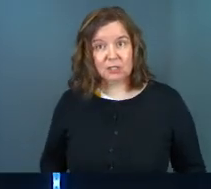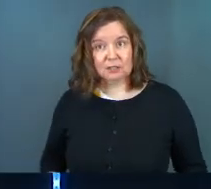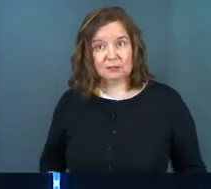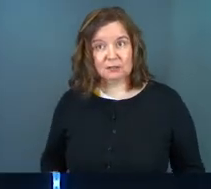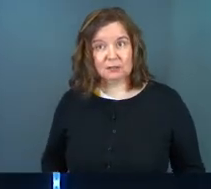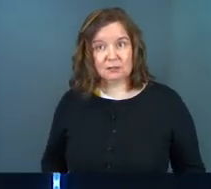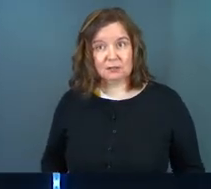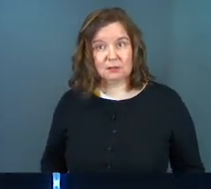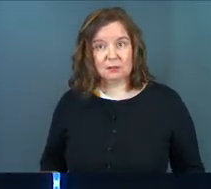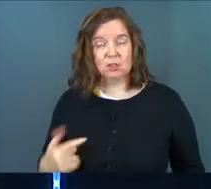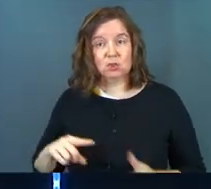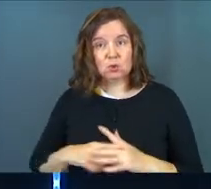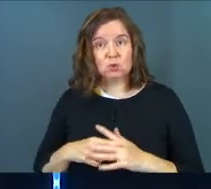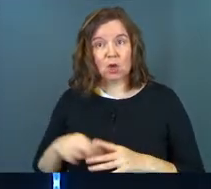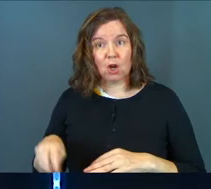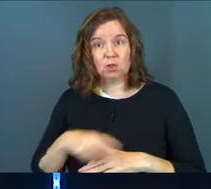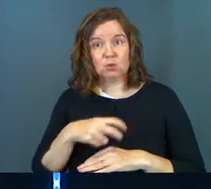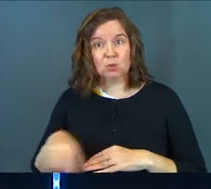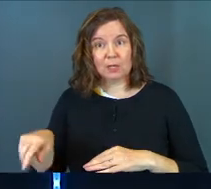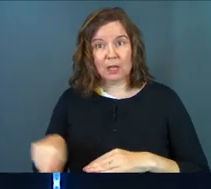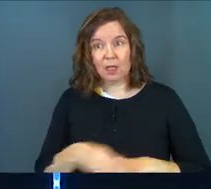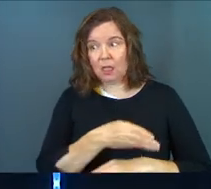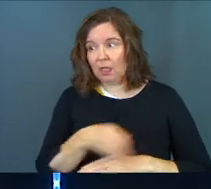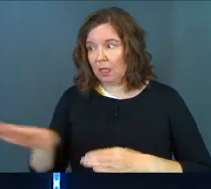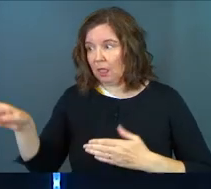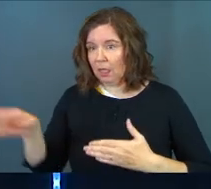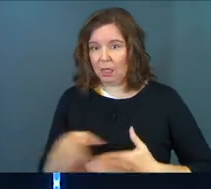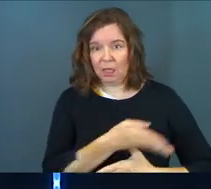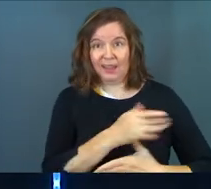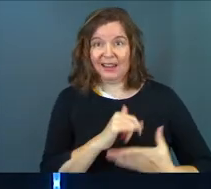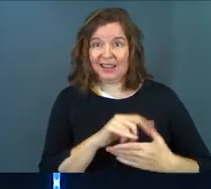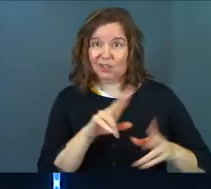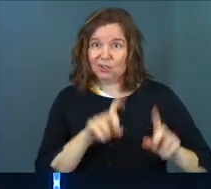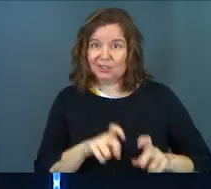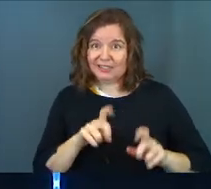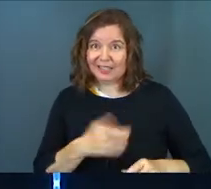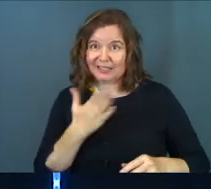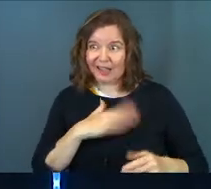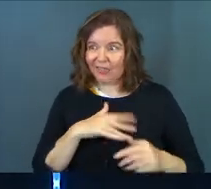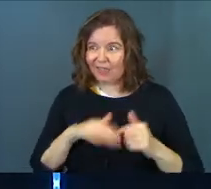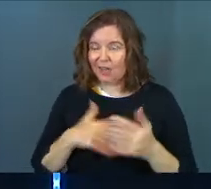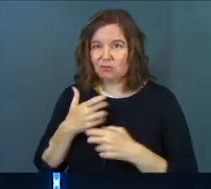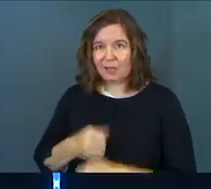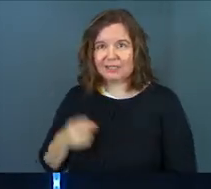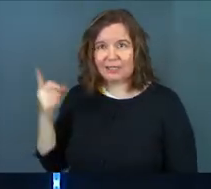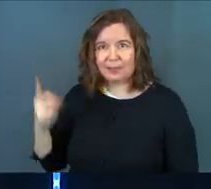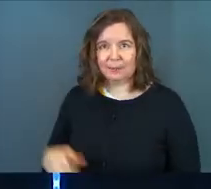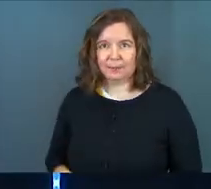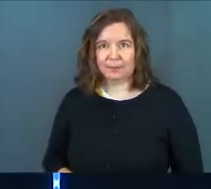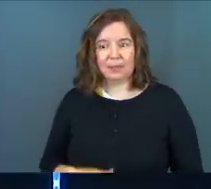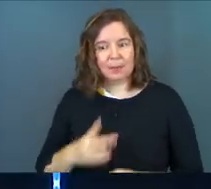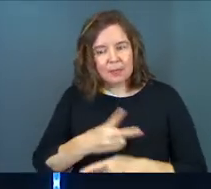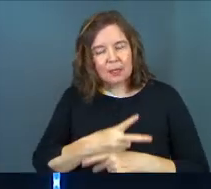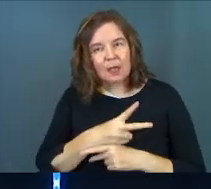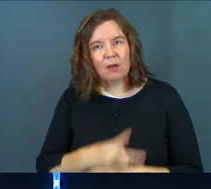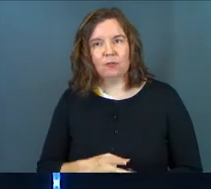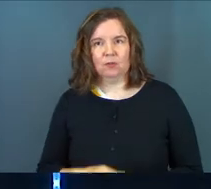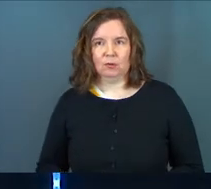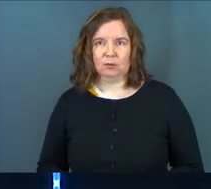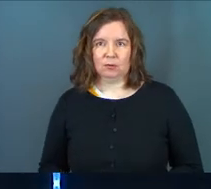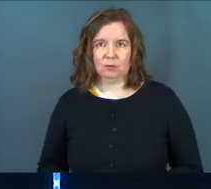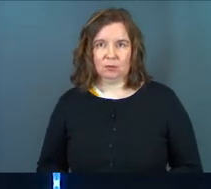good. You start swinging the pendulum the other direction, it's more like you're testing God than trusting him. Be